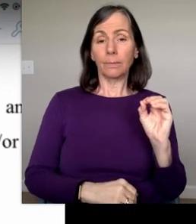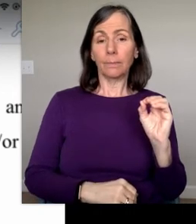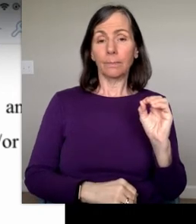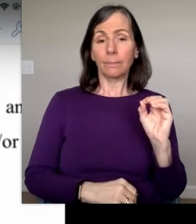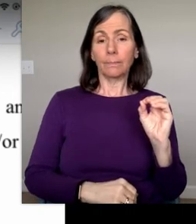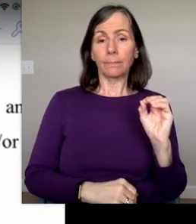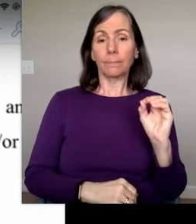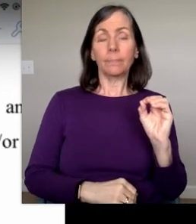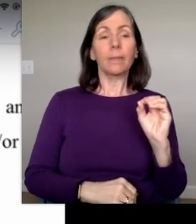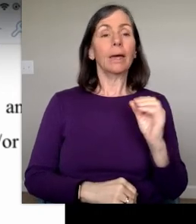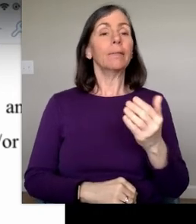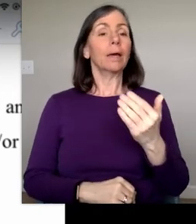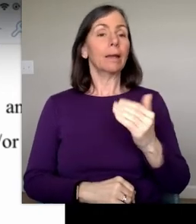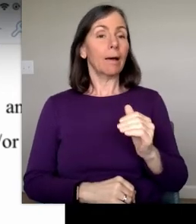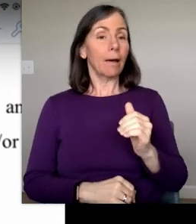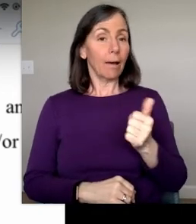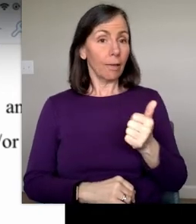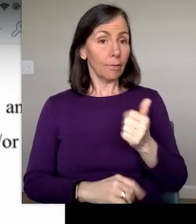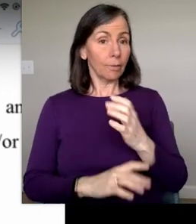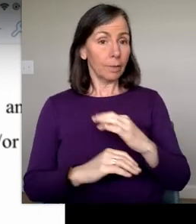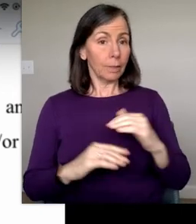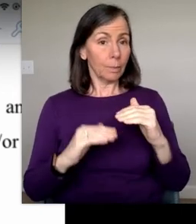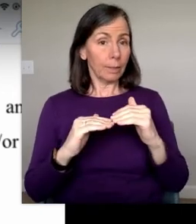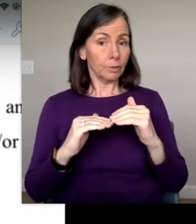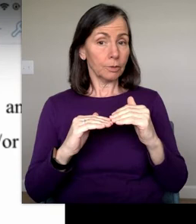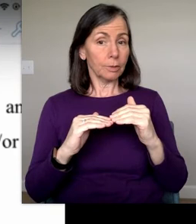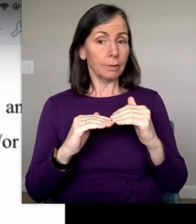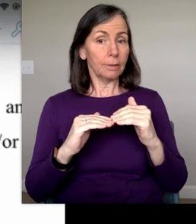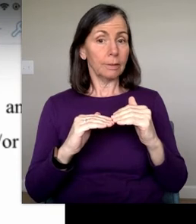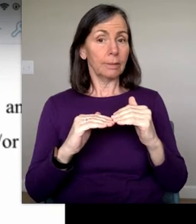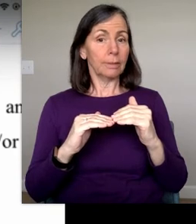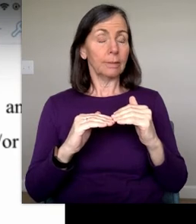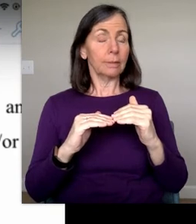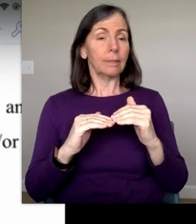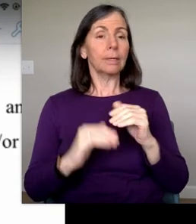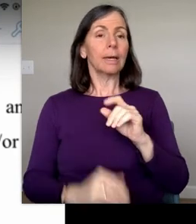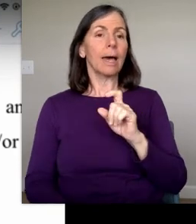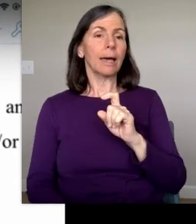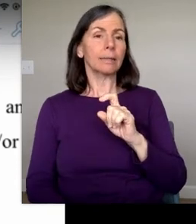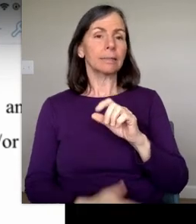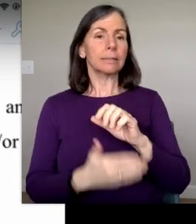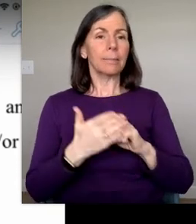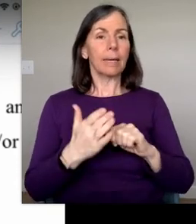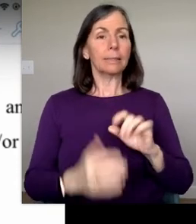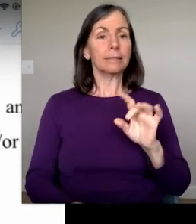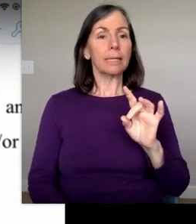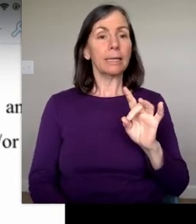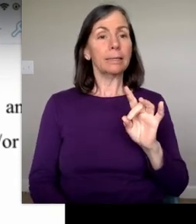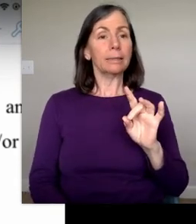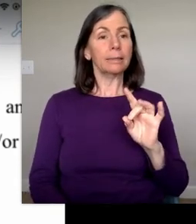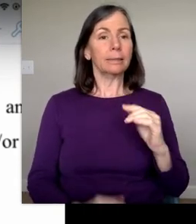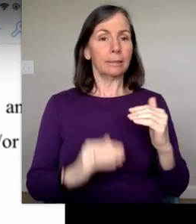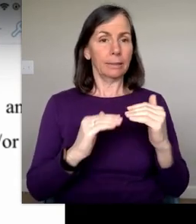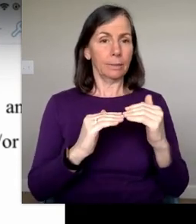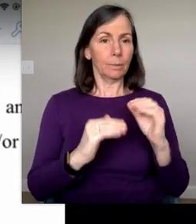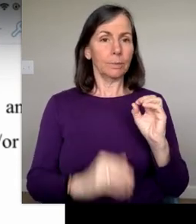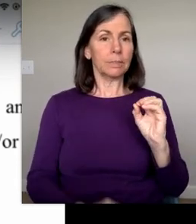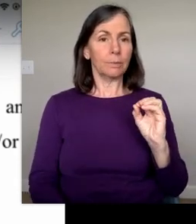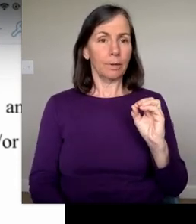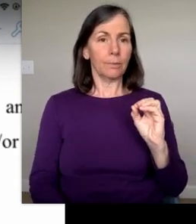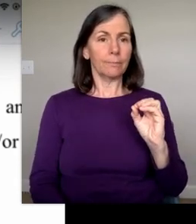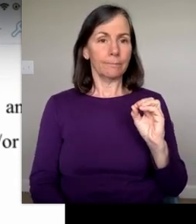And then I'm going to set another equation that says x minus 8 equals